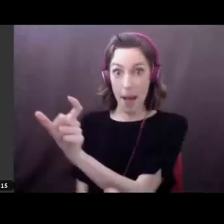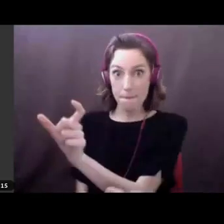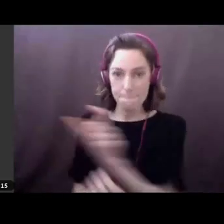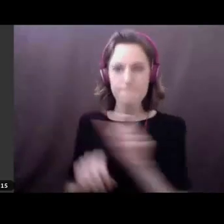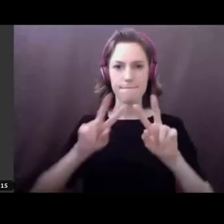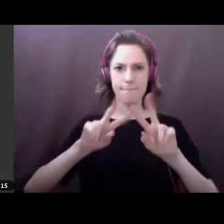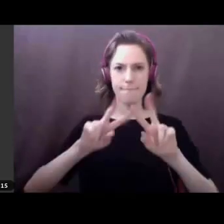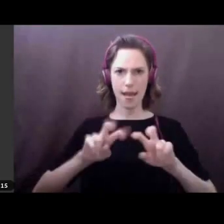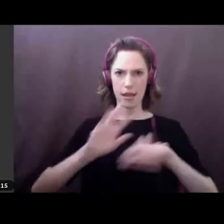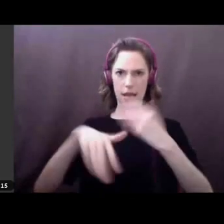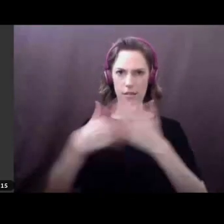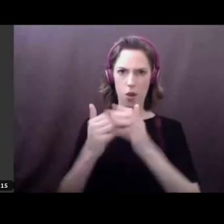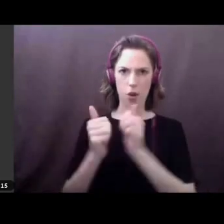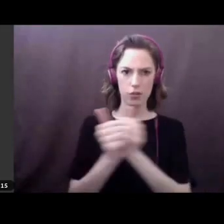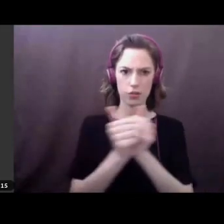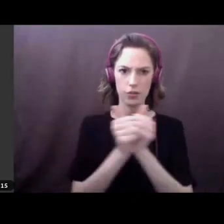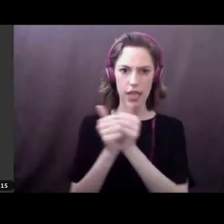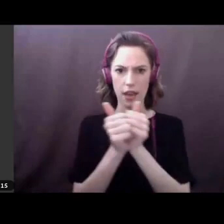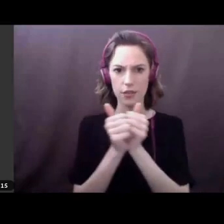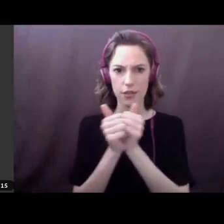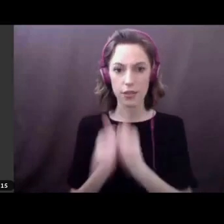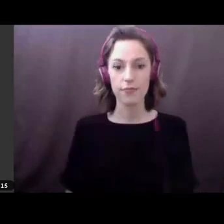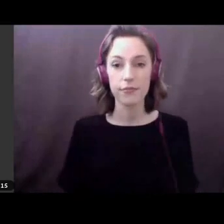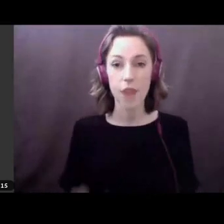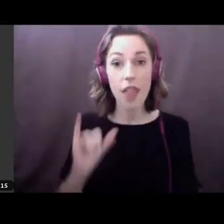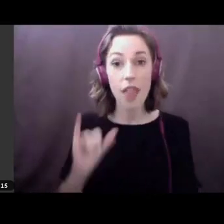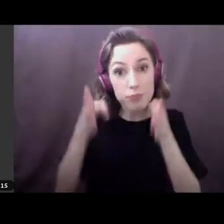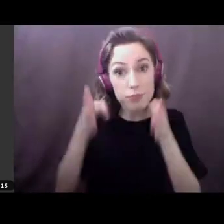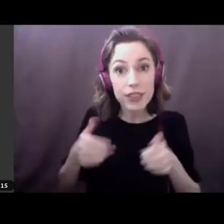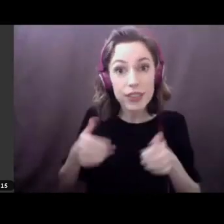We combine those things together. Next slide.